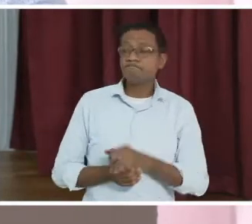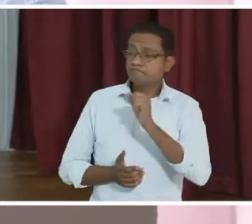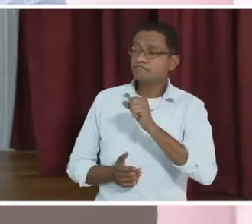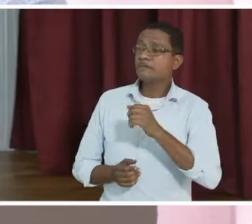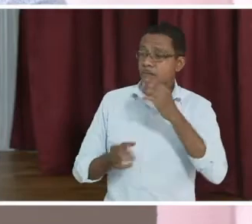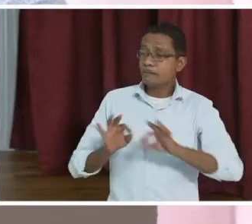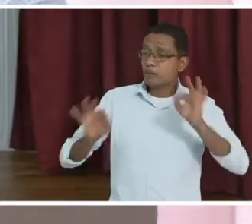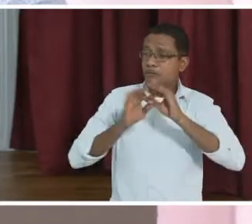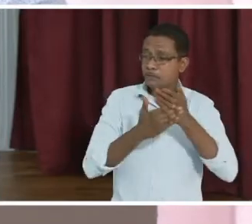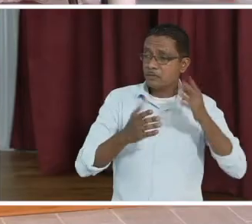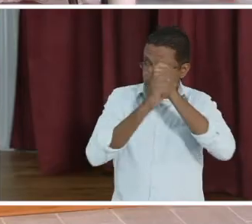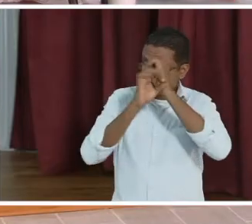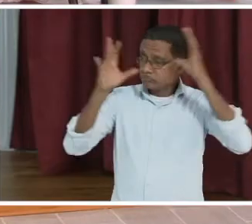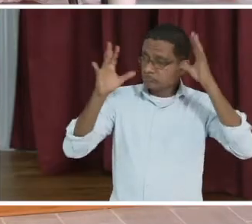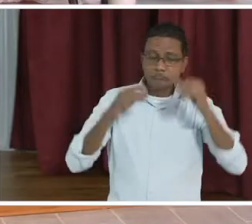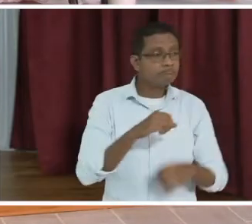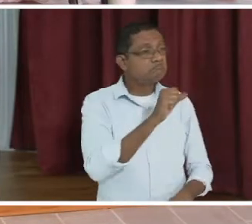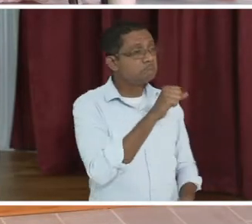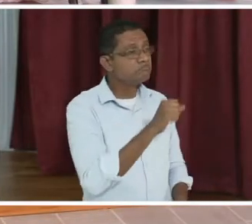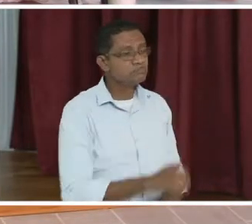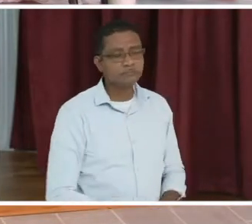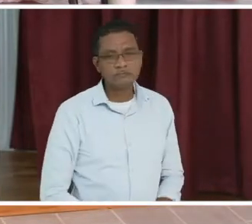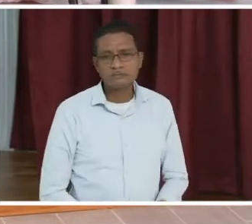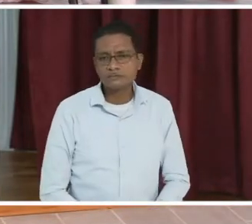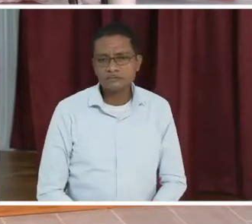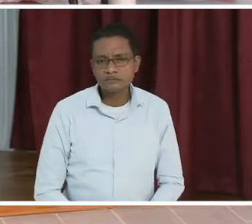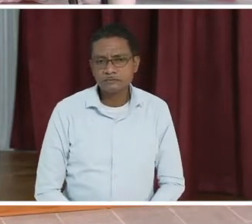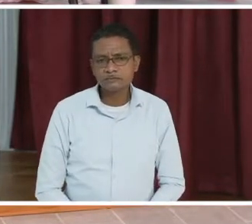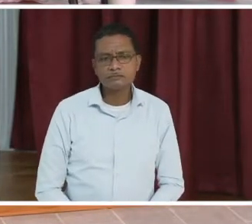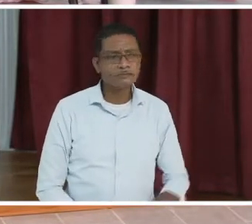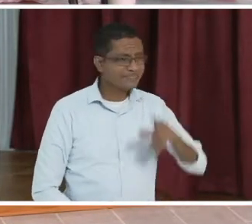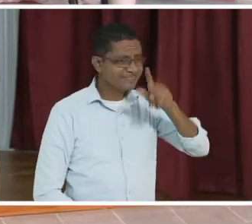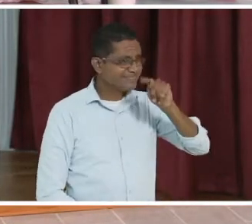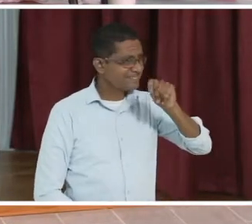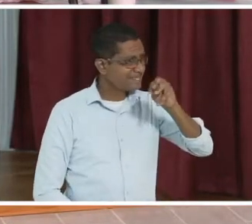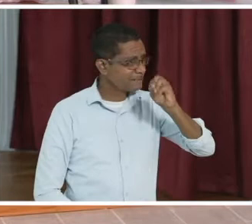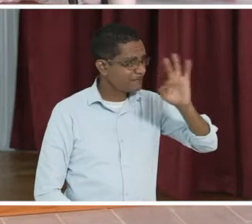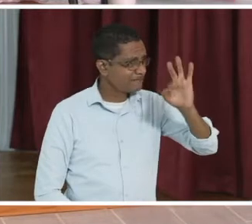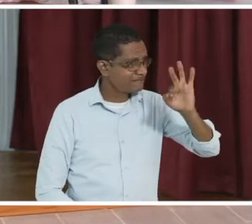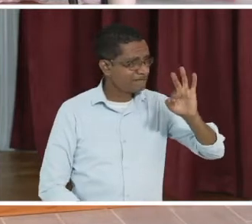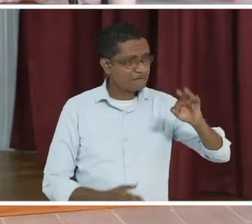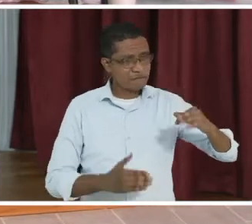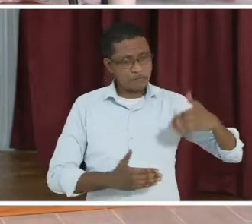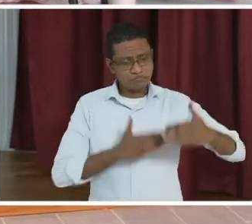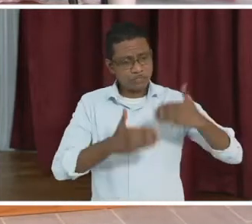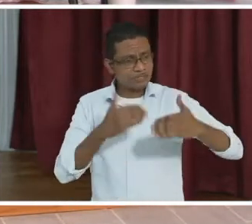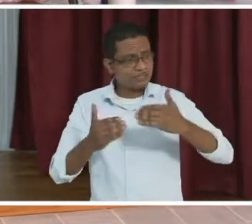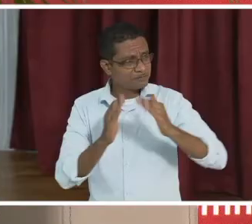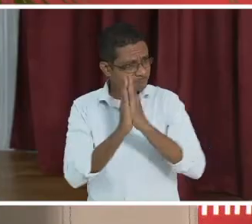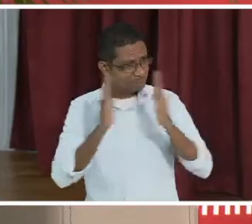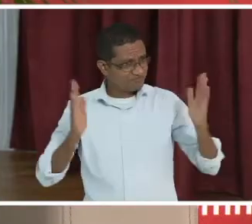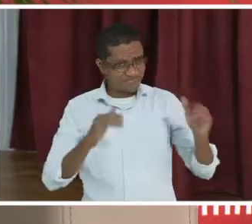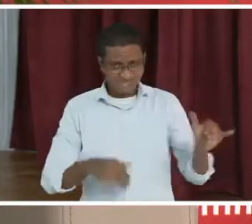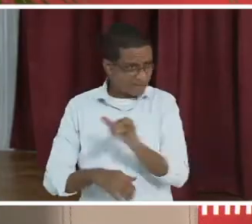it. So time frames for Ttmf processes, similar or longer? It would be